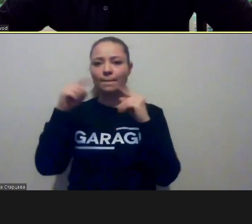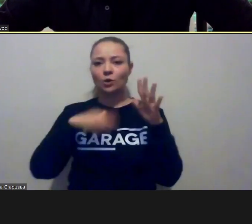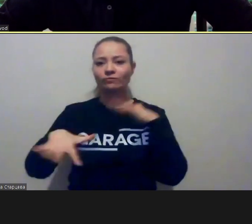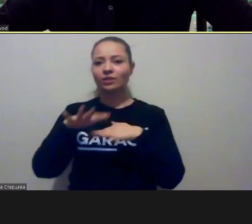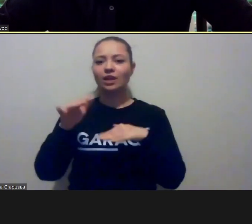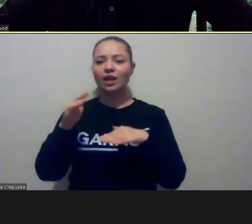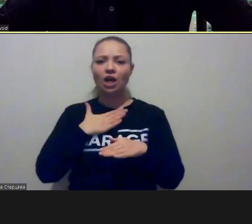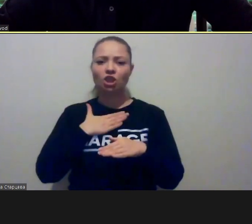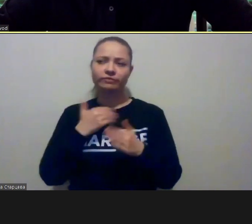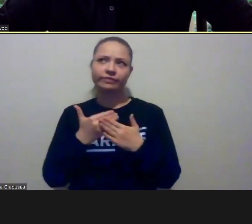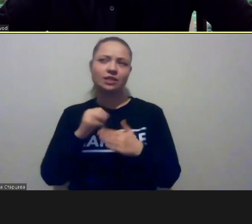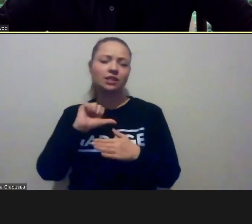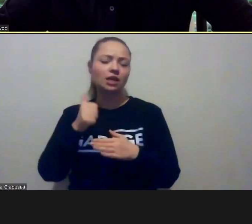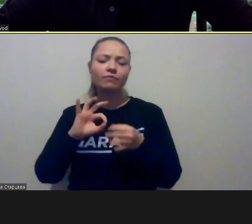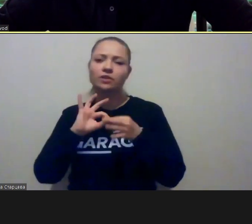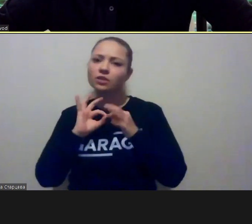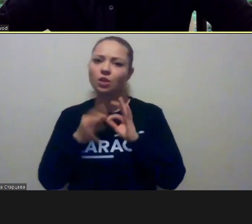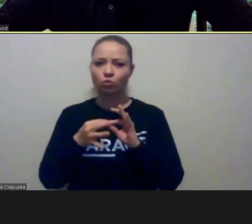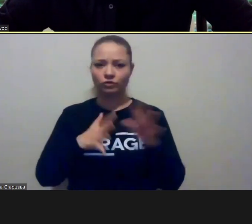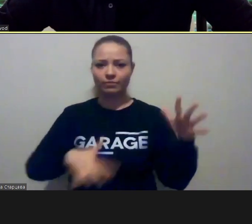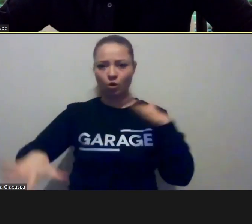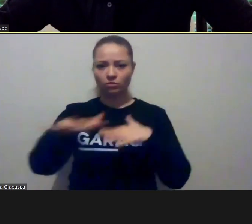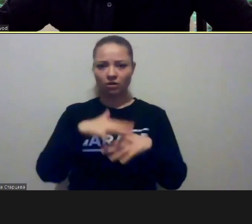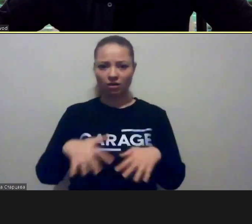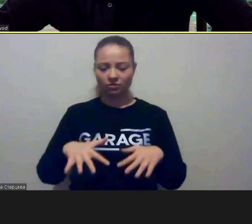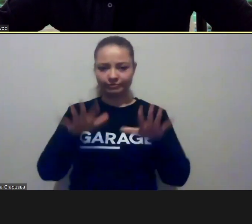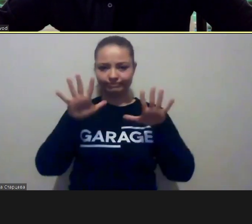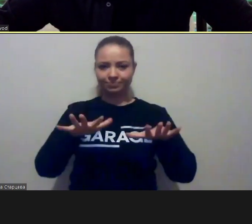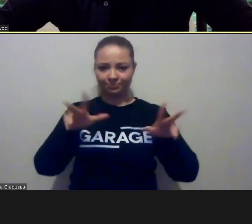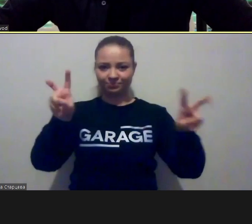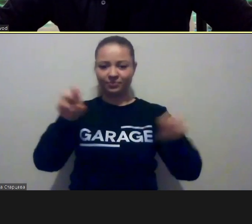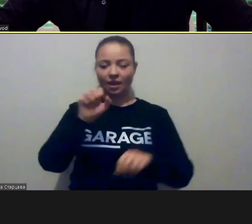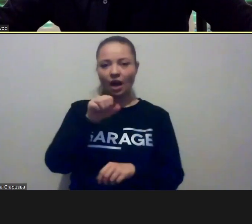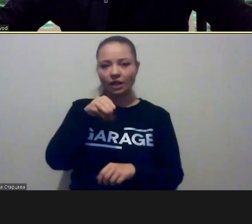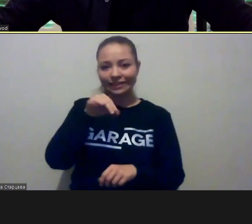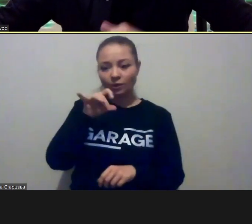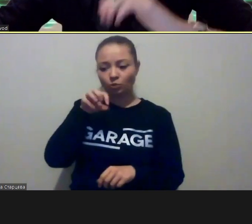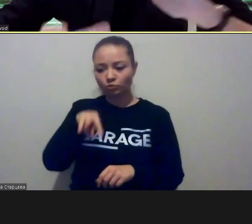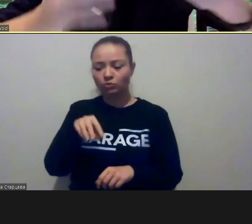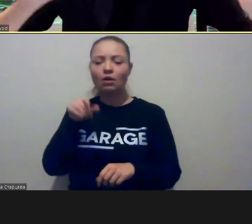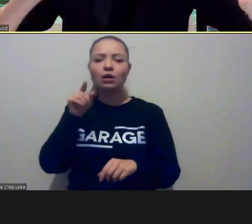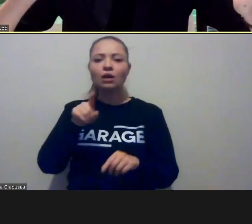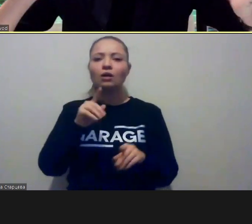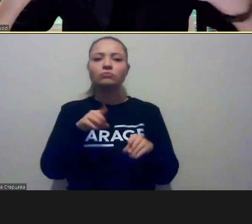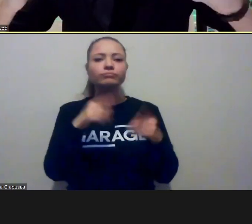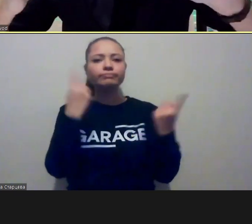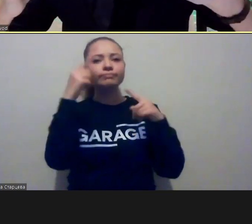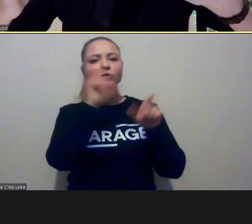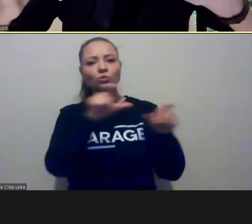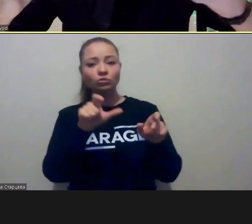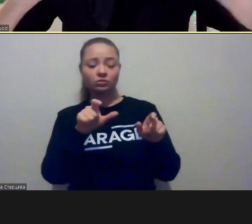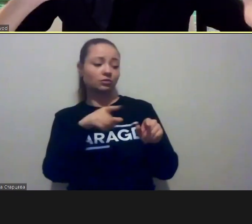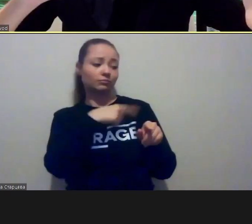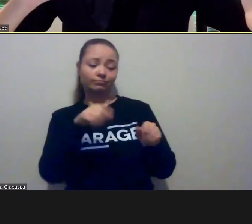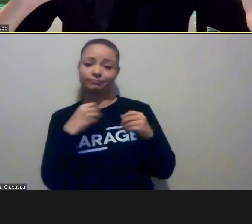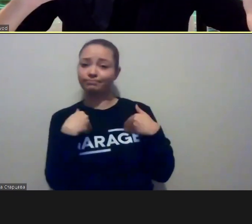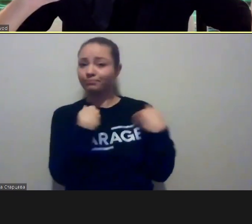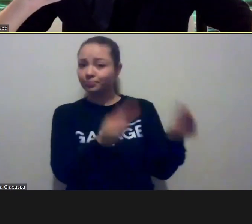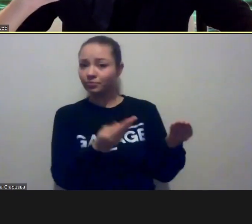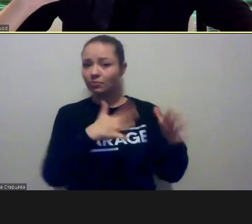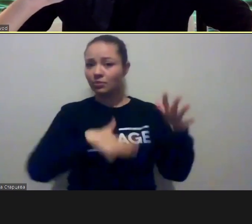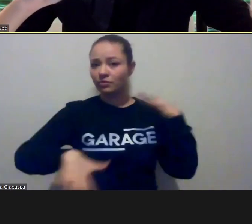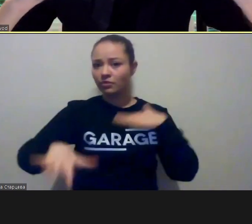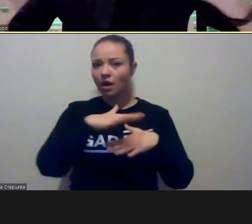for our most complicated space within the building, the atrium. The artists receive